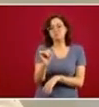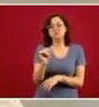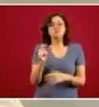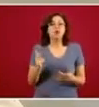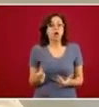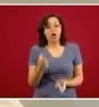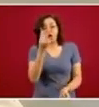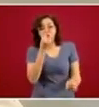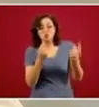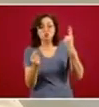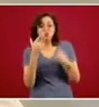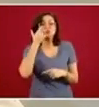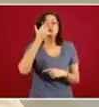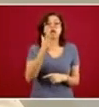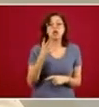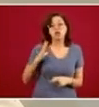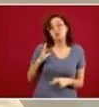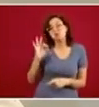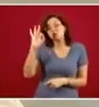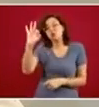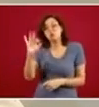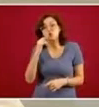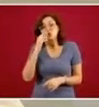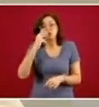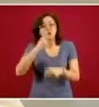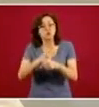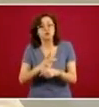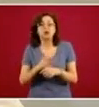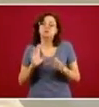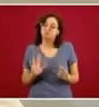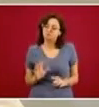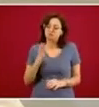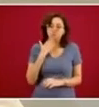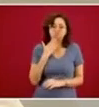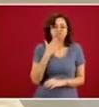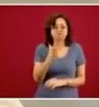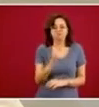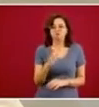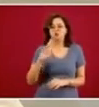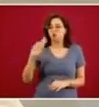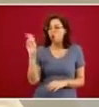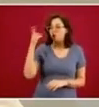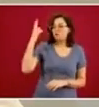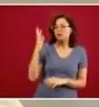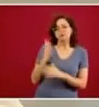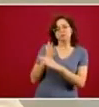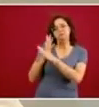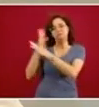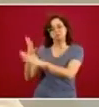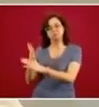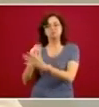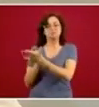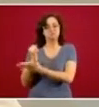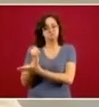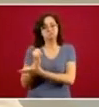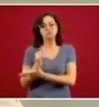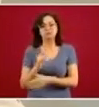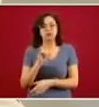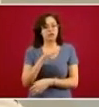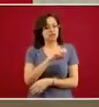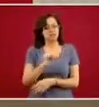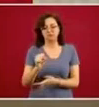Social Security Institute were allocated to different functions, and we didn't let them deal